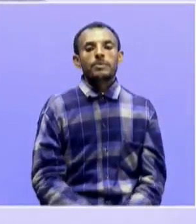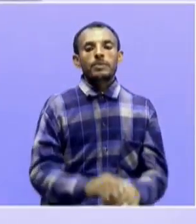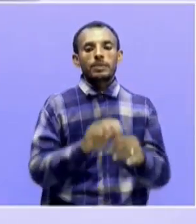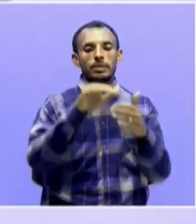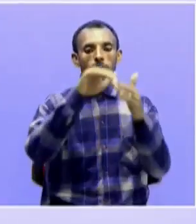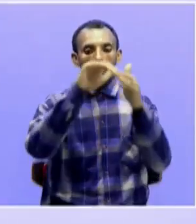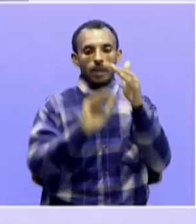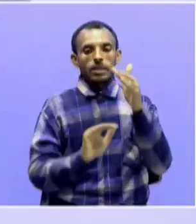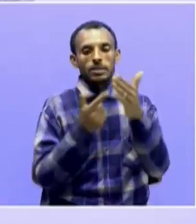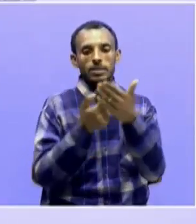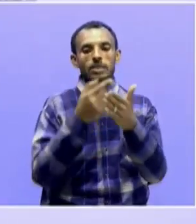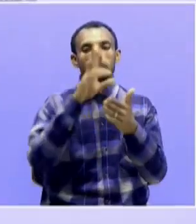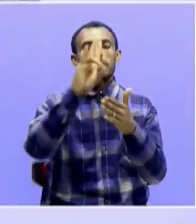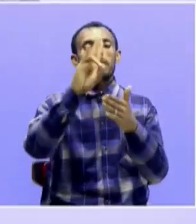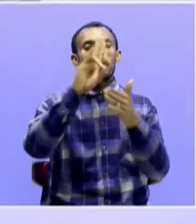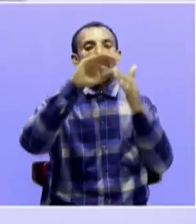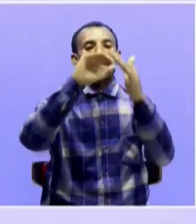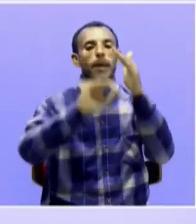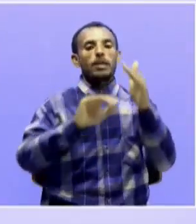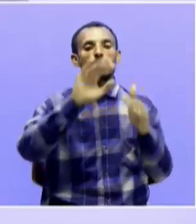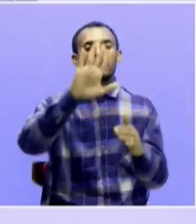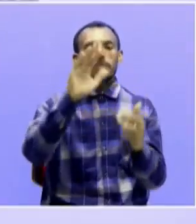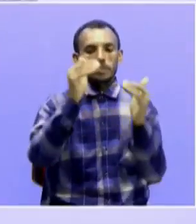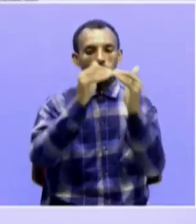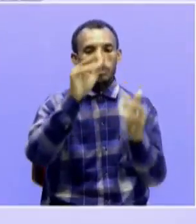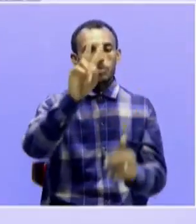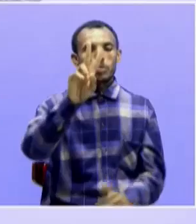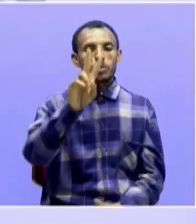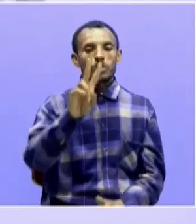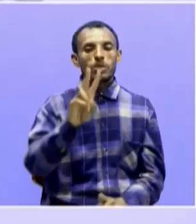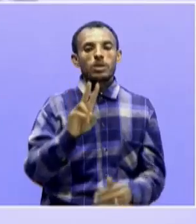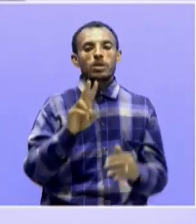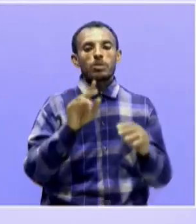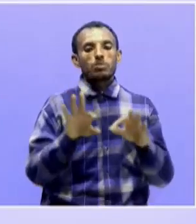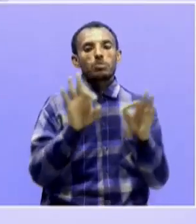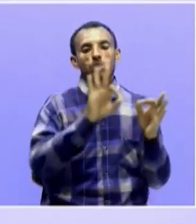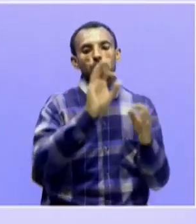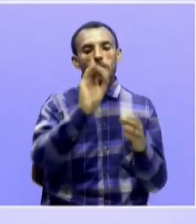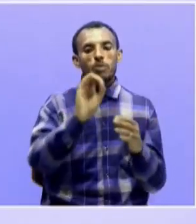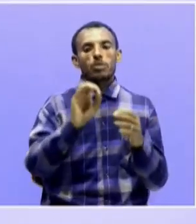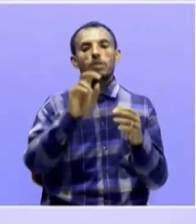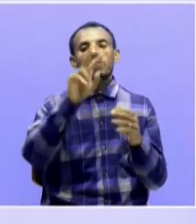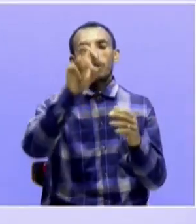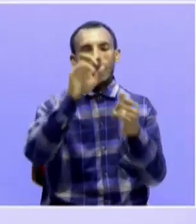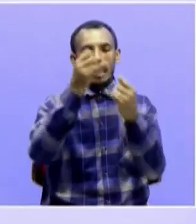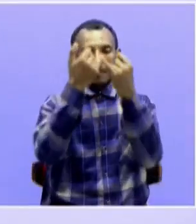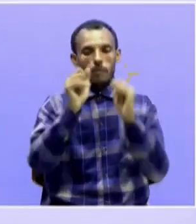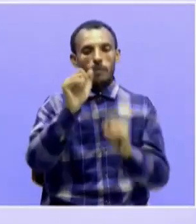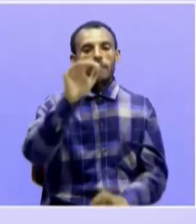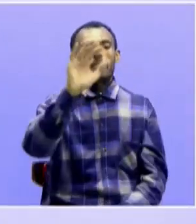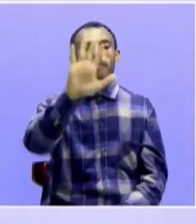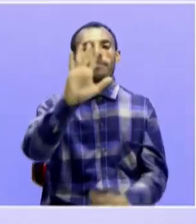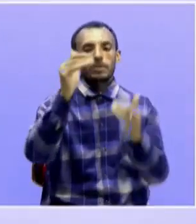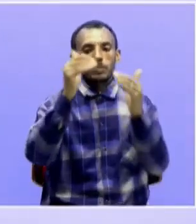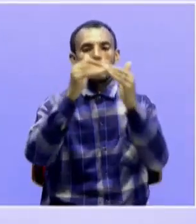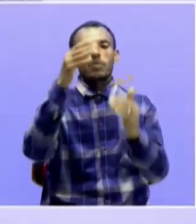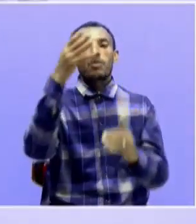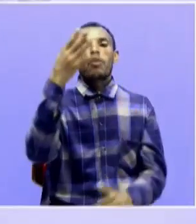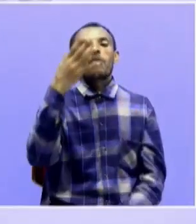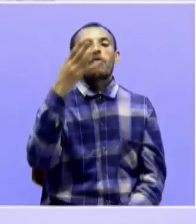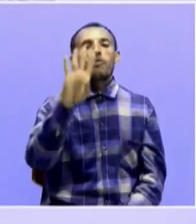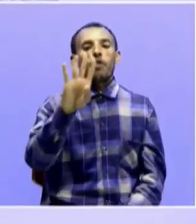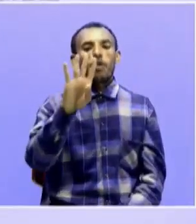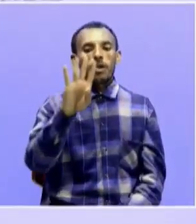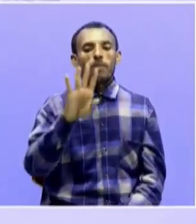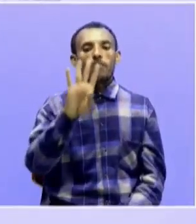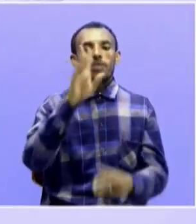this. 7 minus 5 is 2. Just put 0 here. 20 divided by 5, it's 4. 4 times 5, it